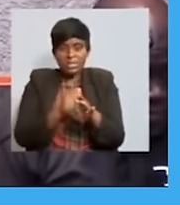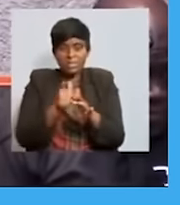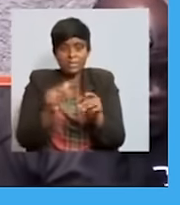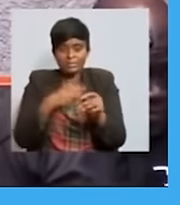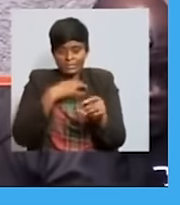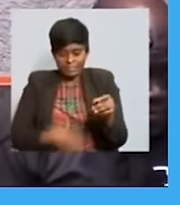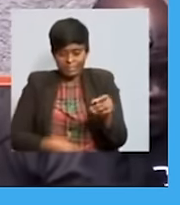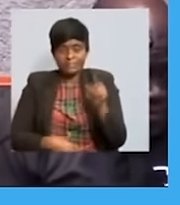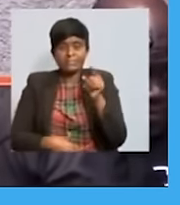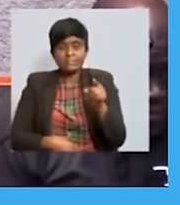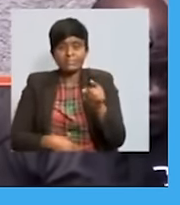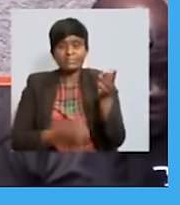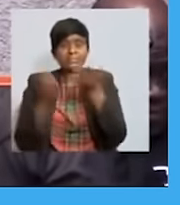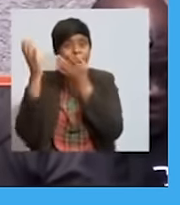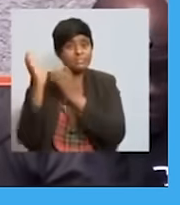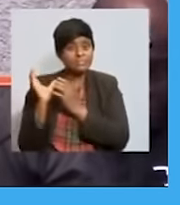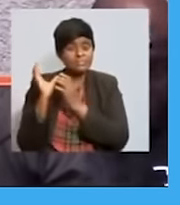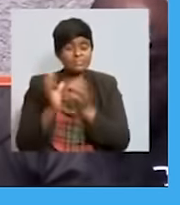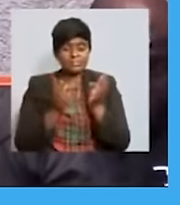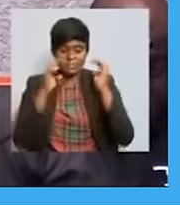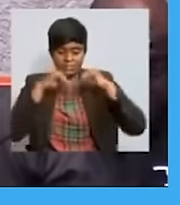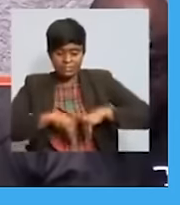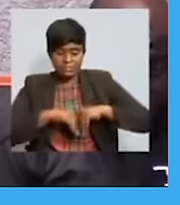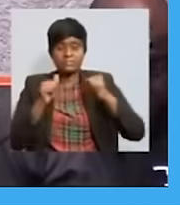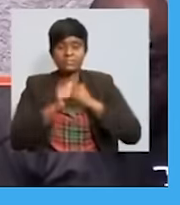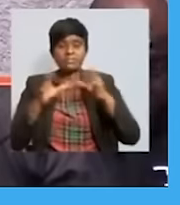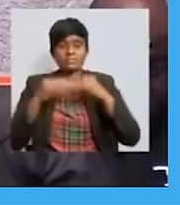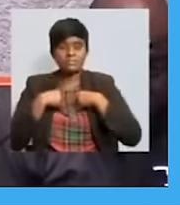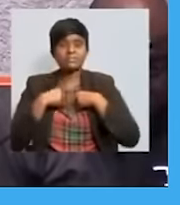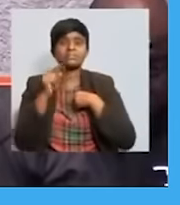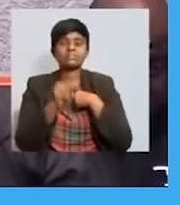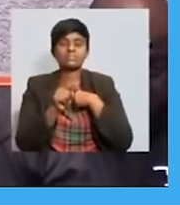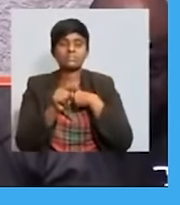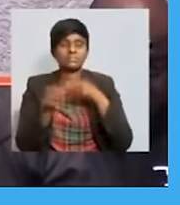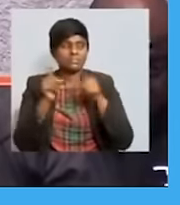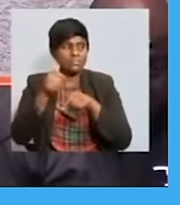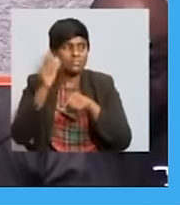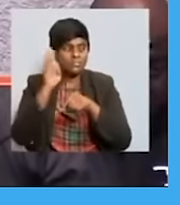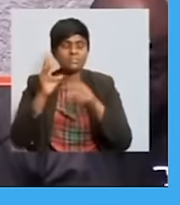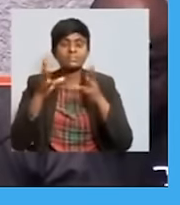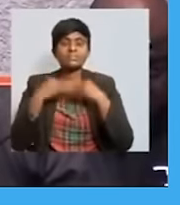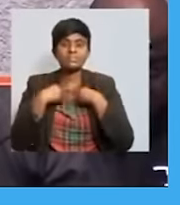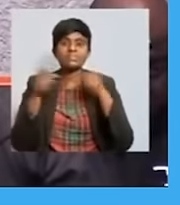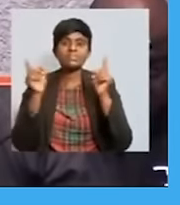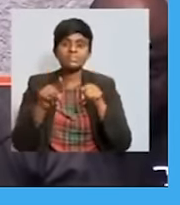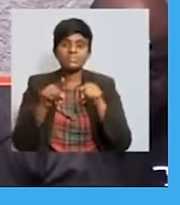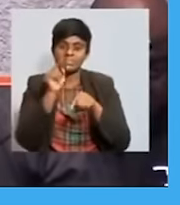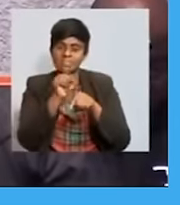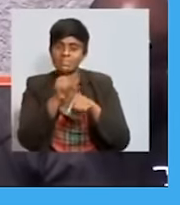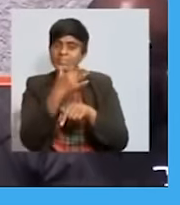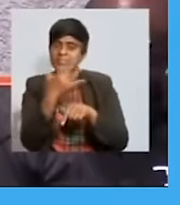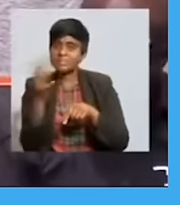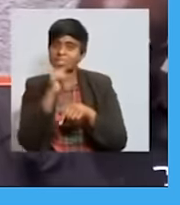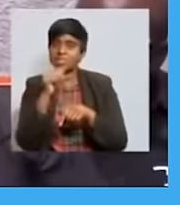anger, bargaining, depression, and acceptance. When are you going to accept that things